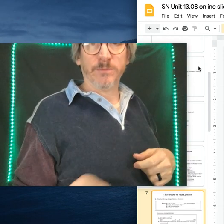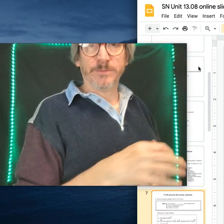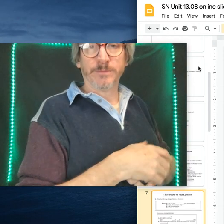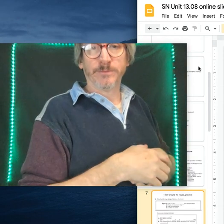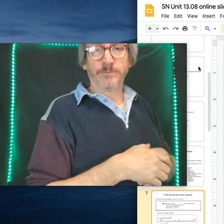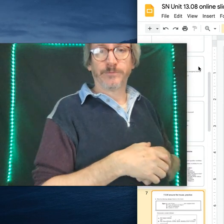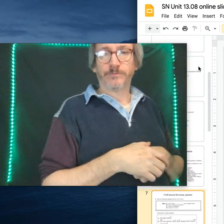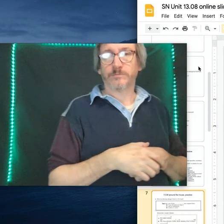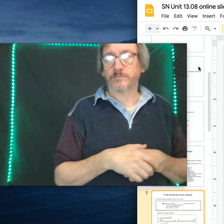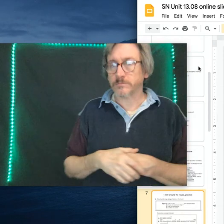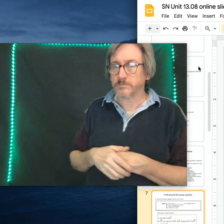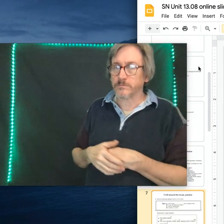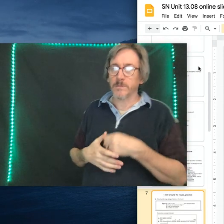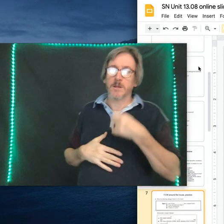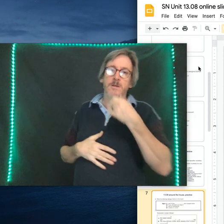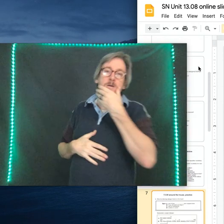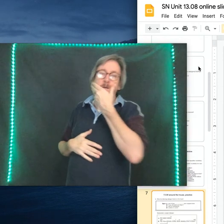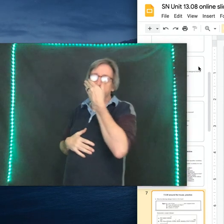Ohio.